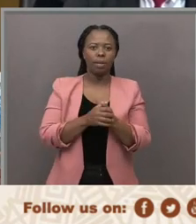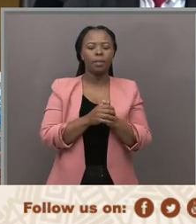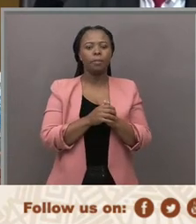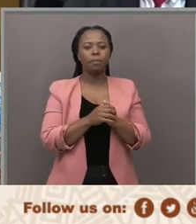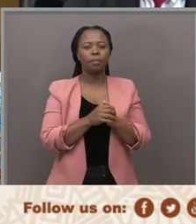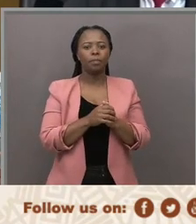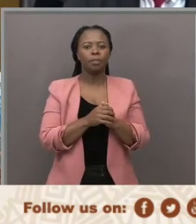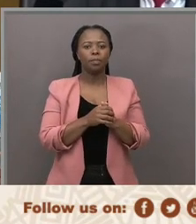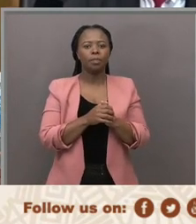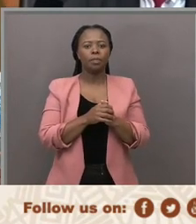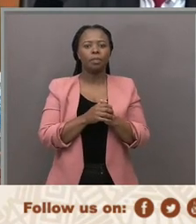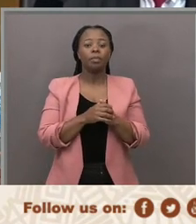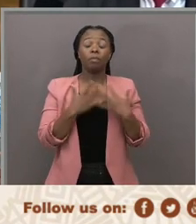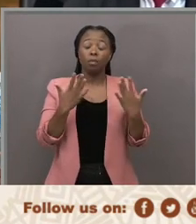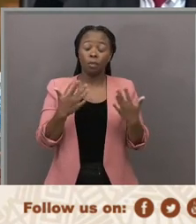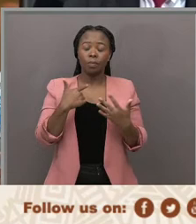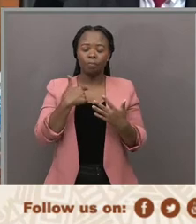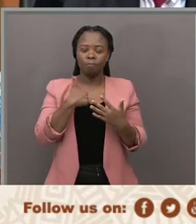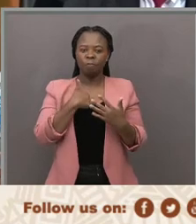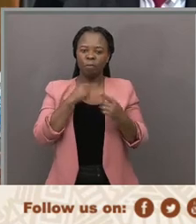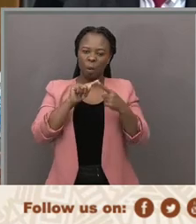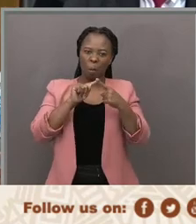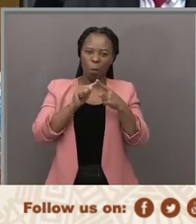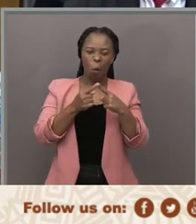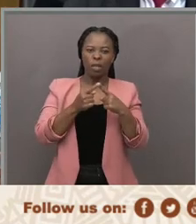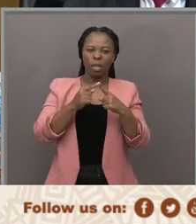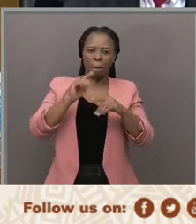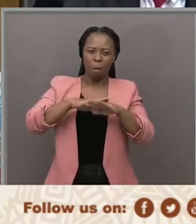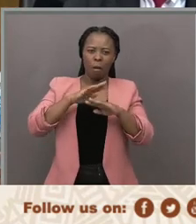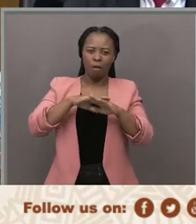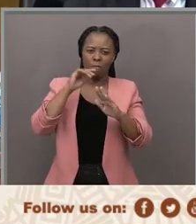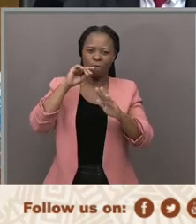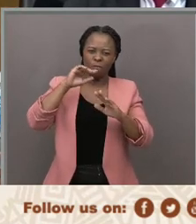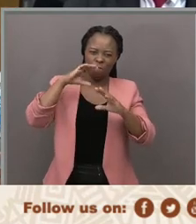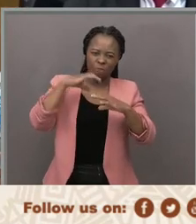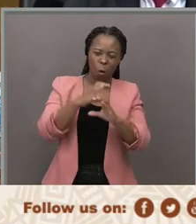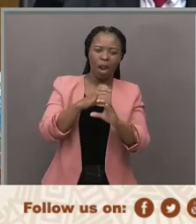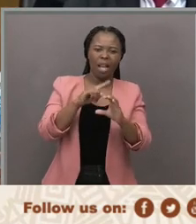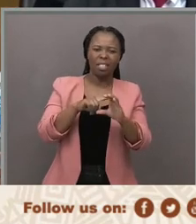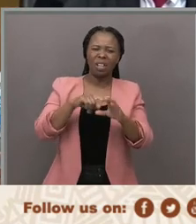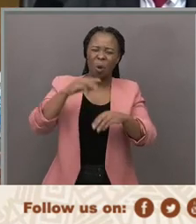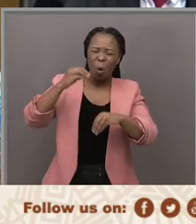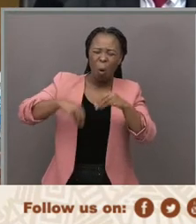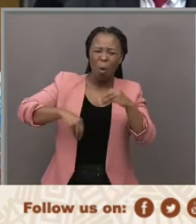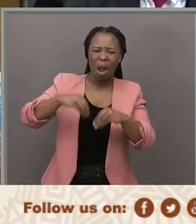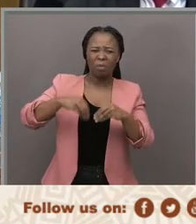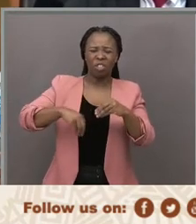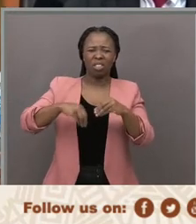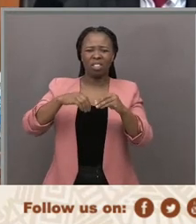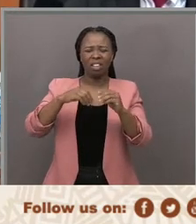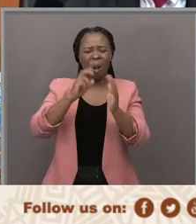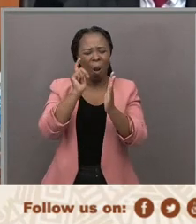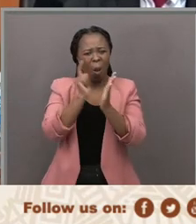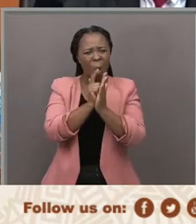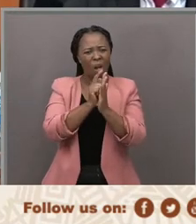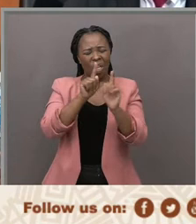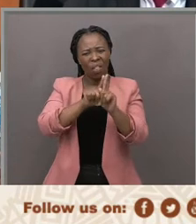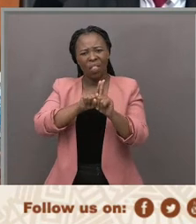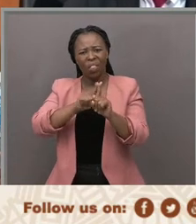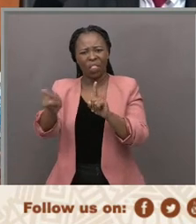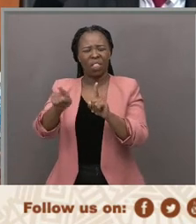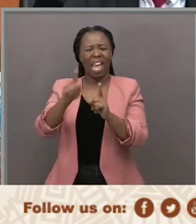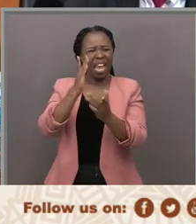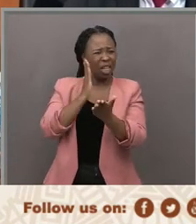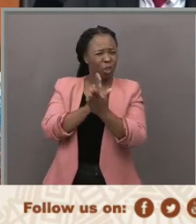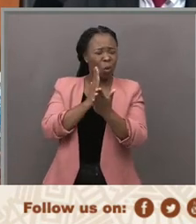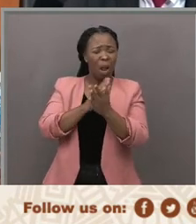And I've emphasized this point that the procurement irregularities and corruption allegations and actual corruption that